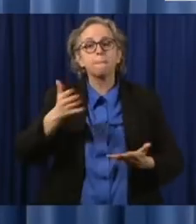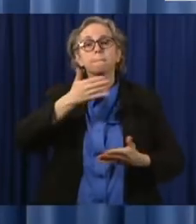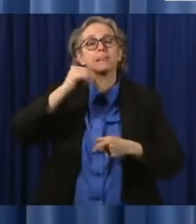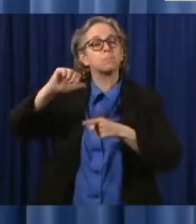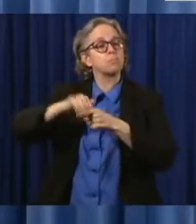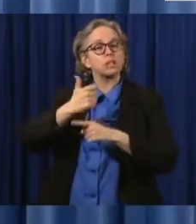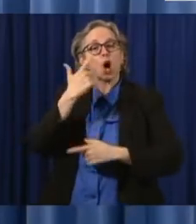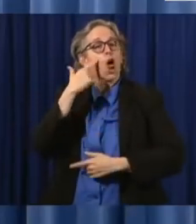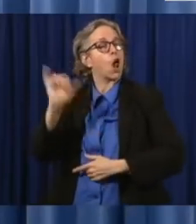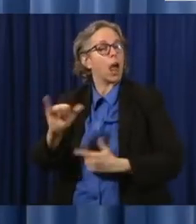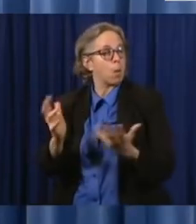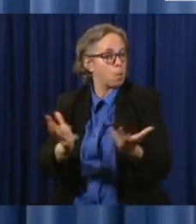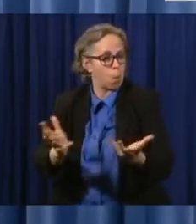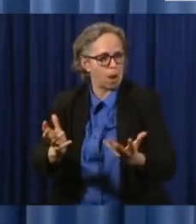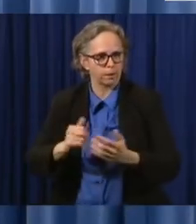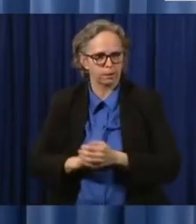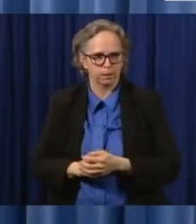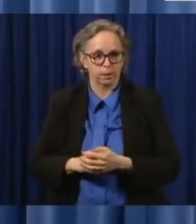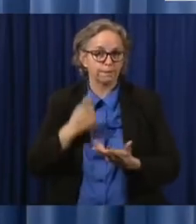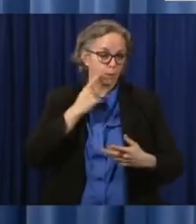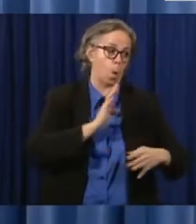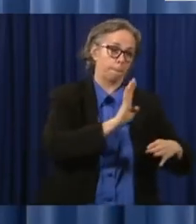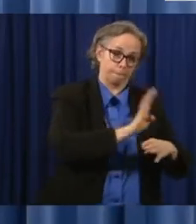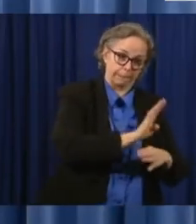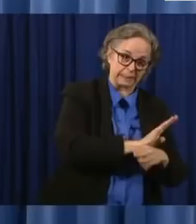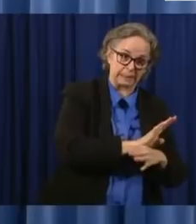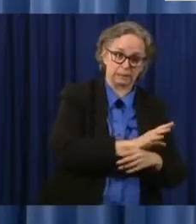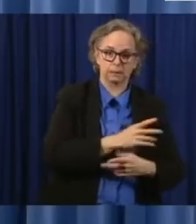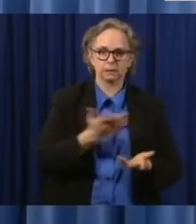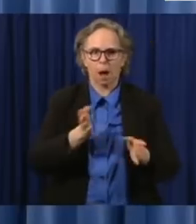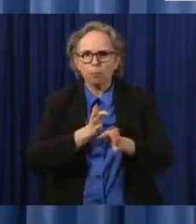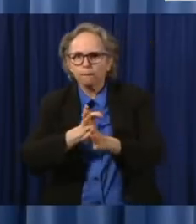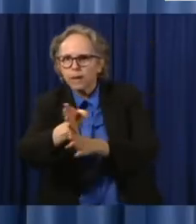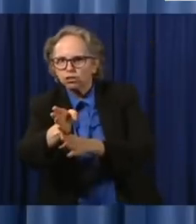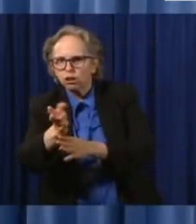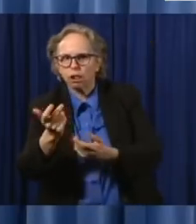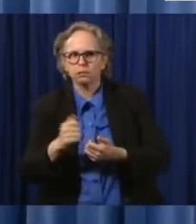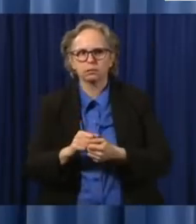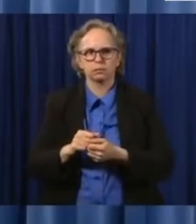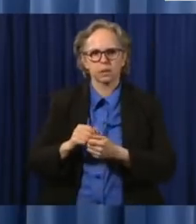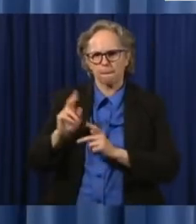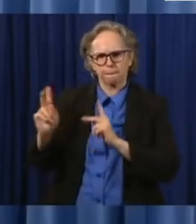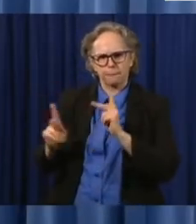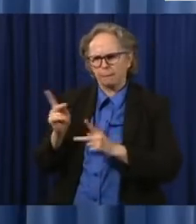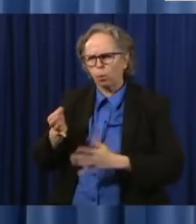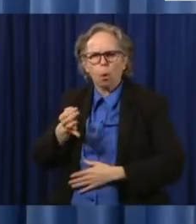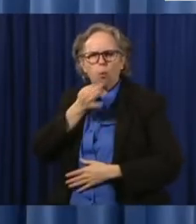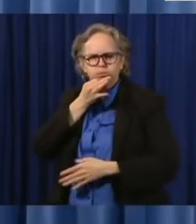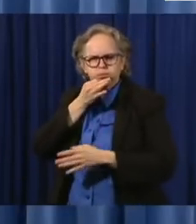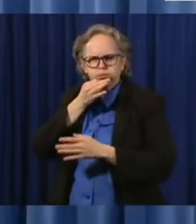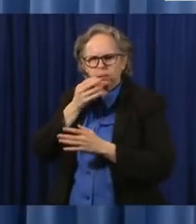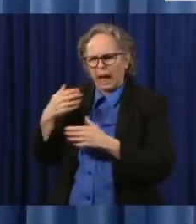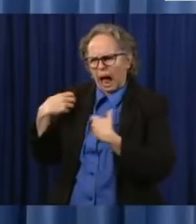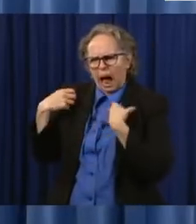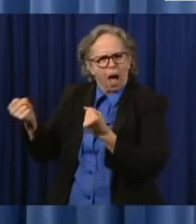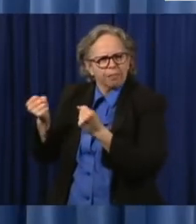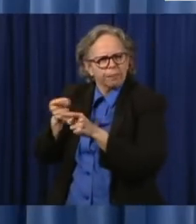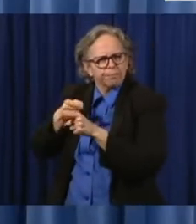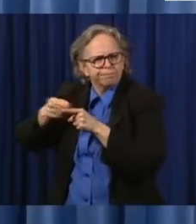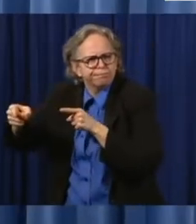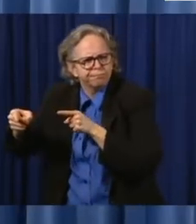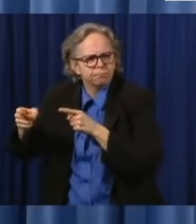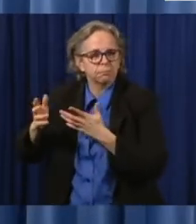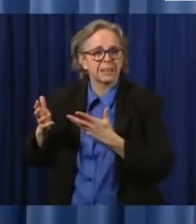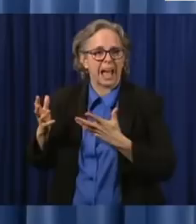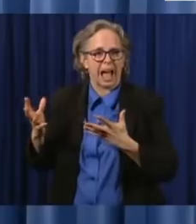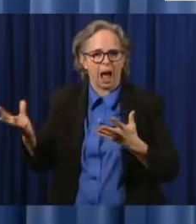by business, by professionals, by people in the health community are now orders.